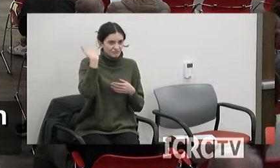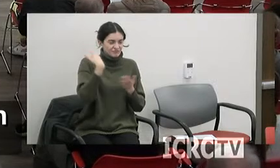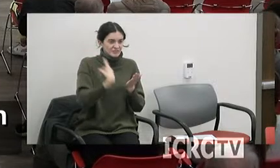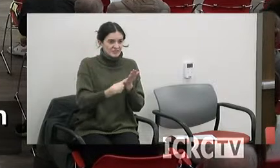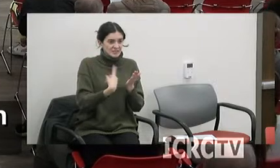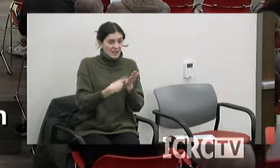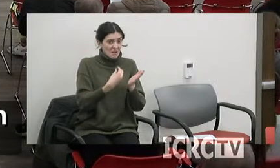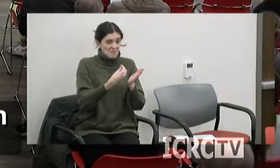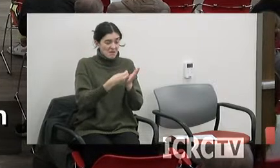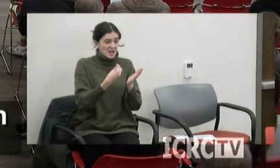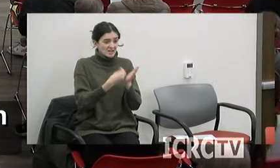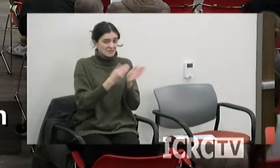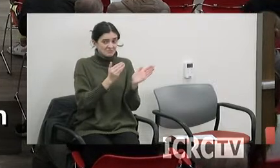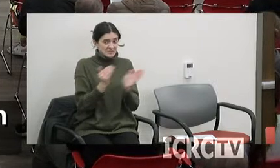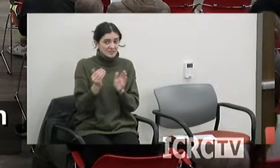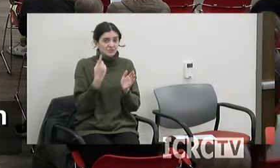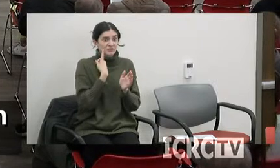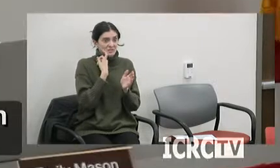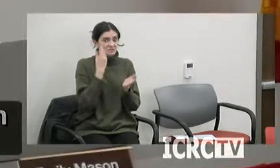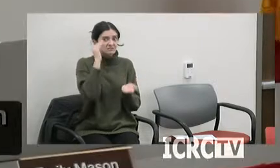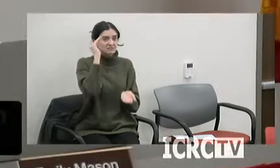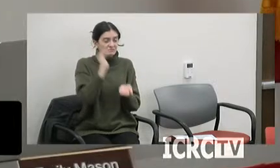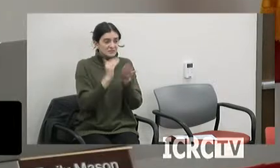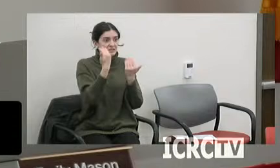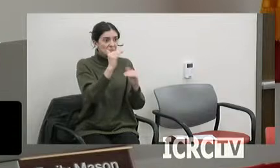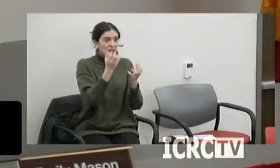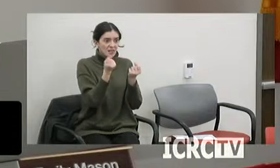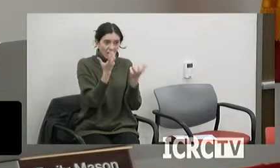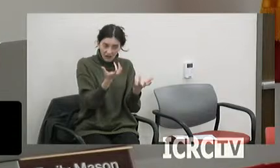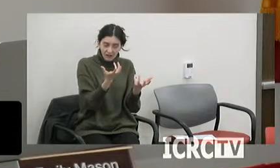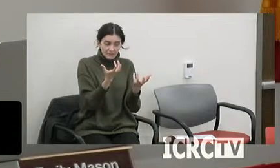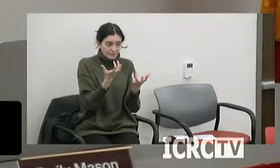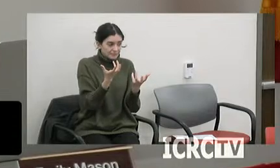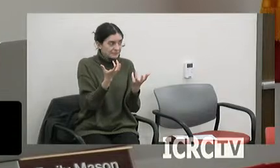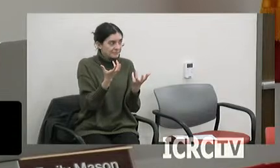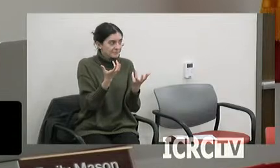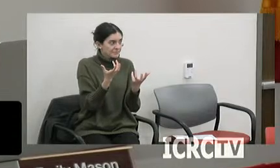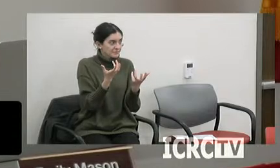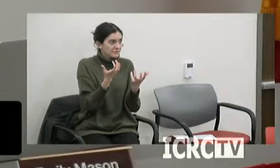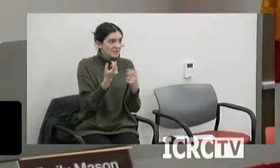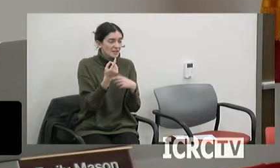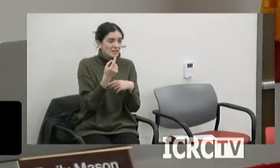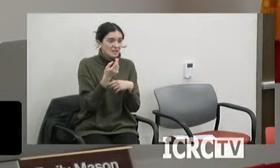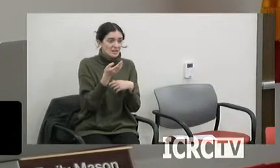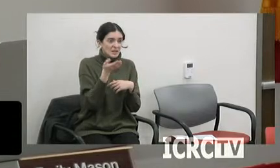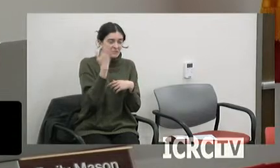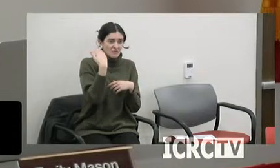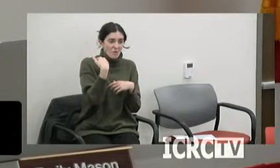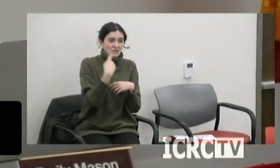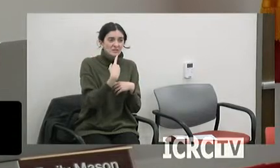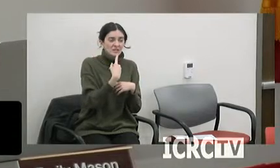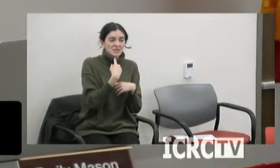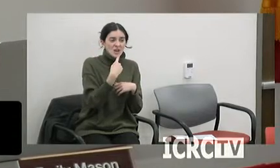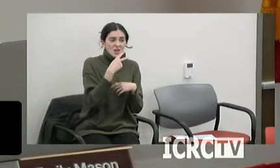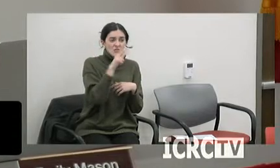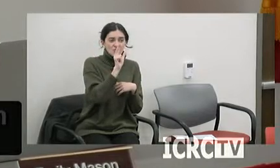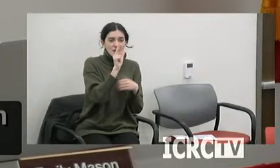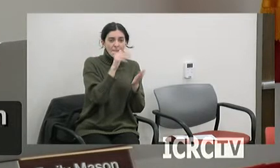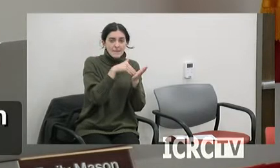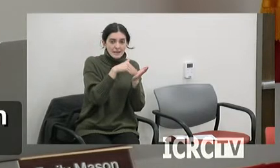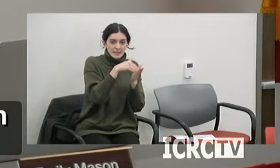past 5 years. I have written down from $3 million to $1.7 million.